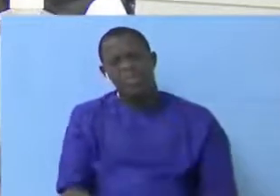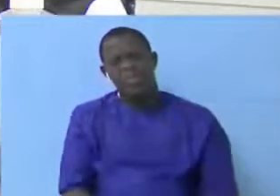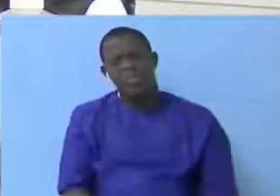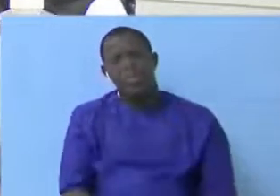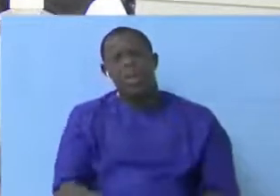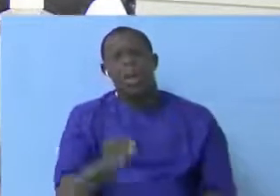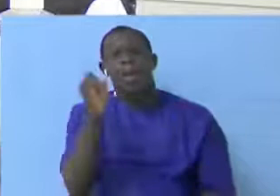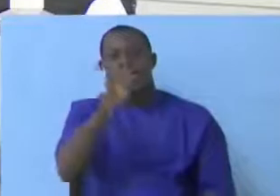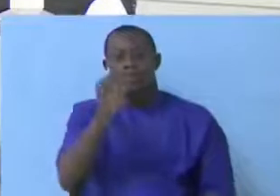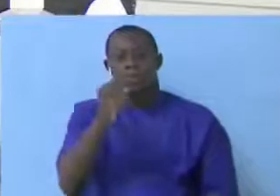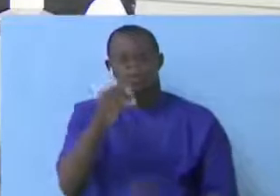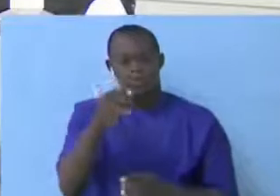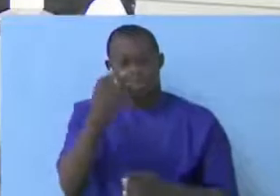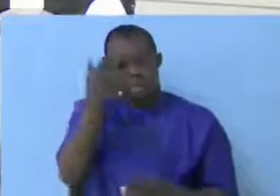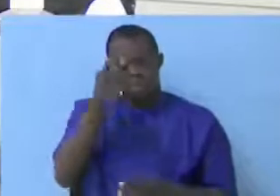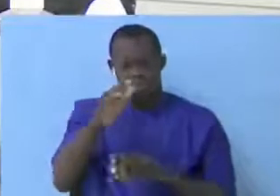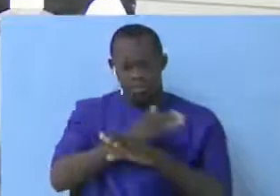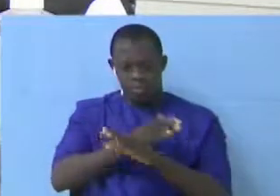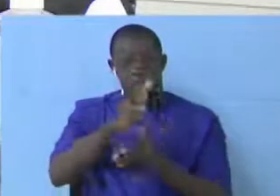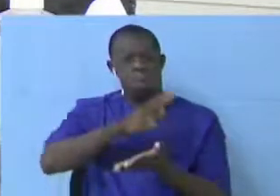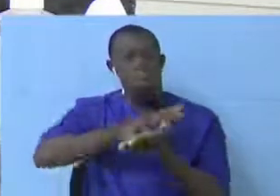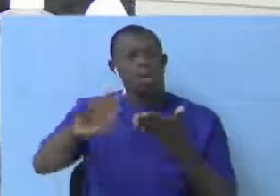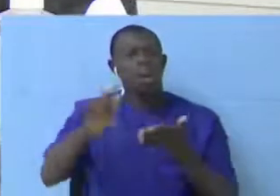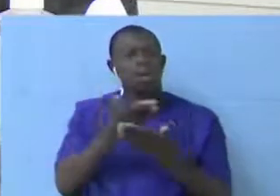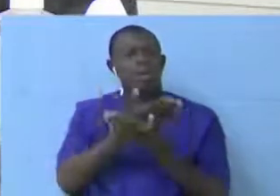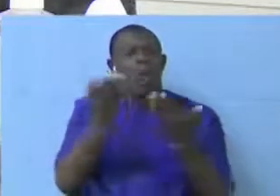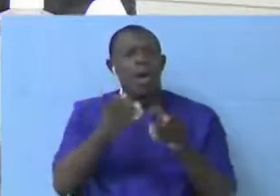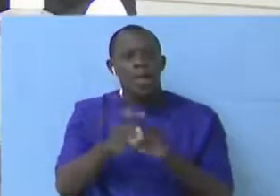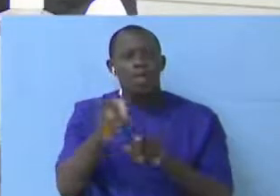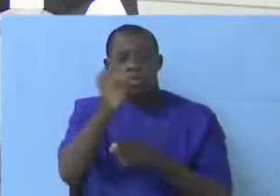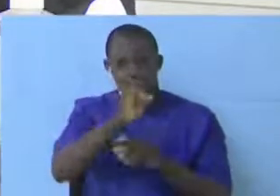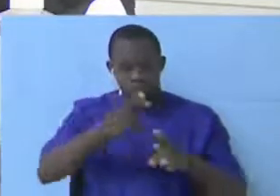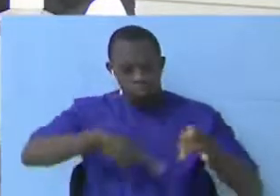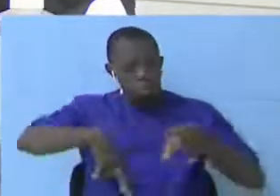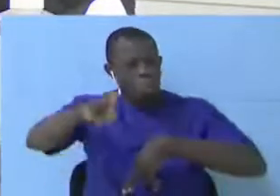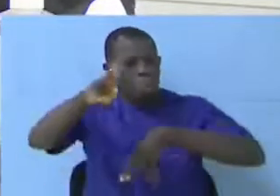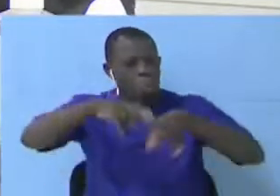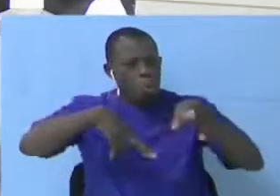because I think that was a weekend, because the traffic was so clear. And in